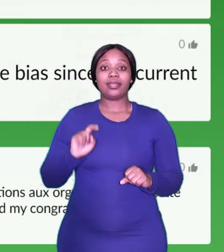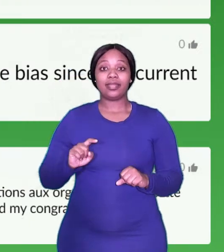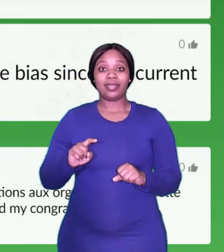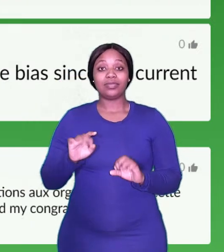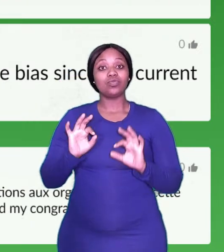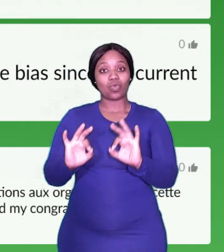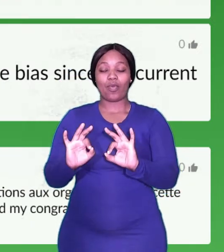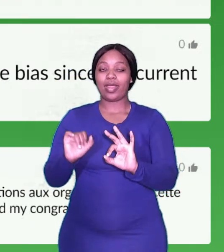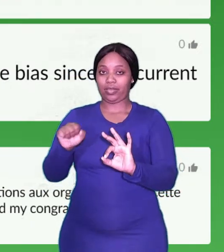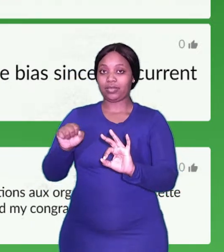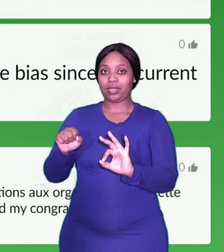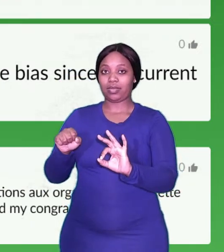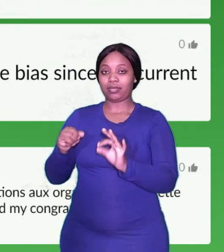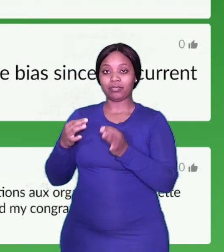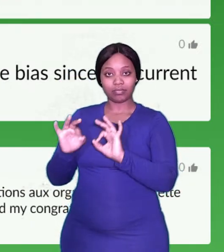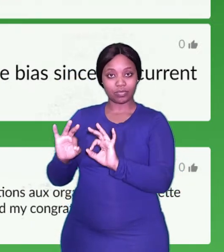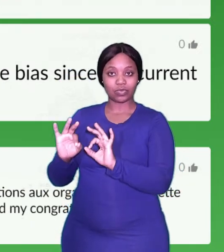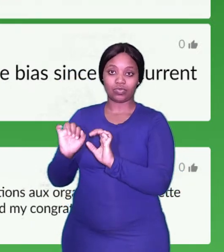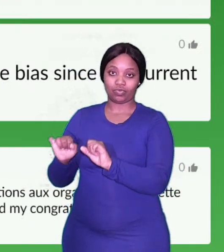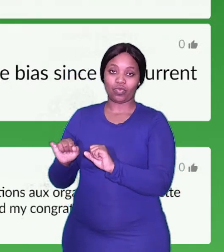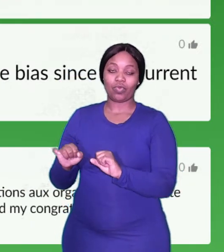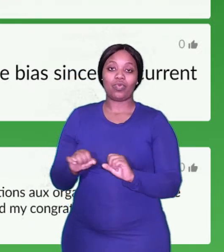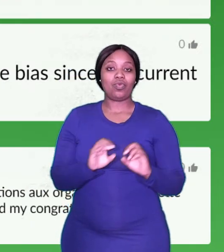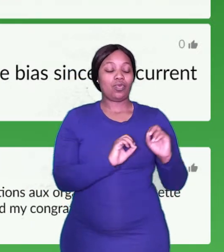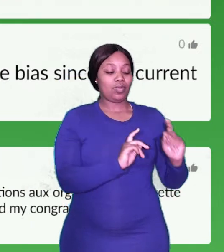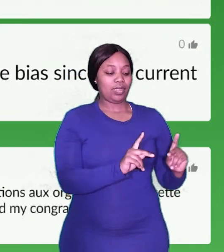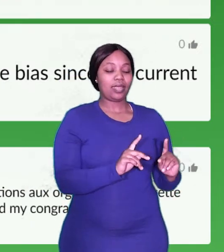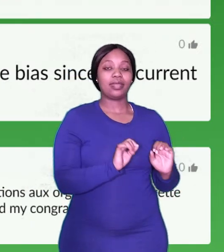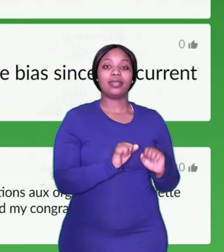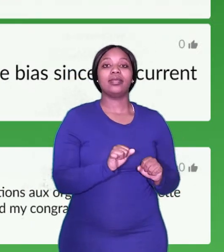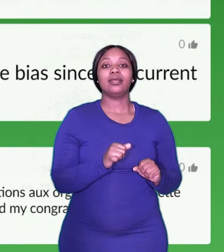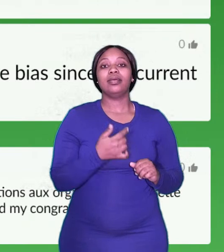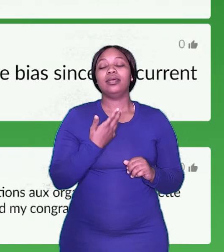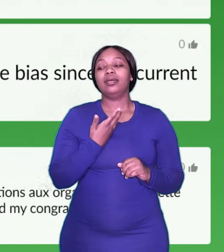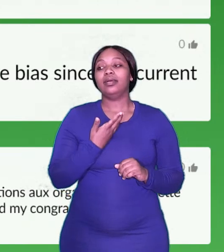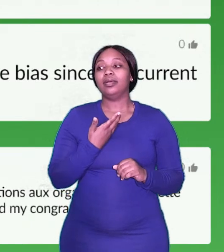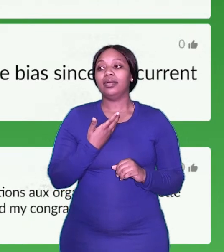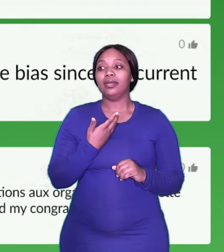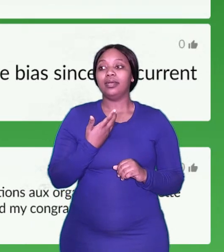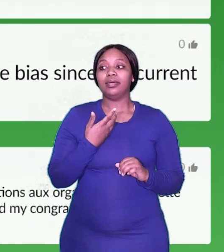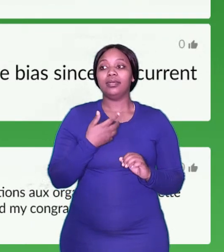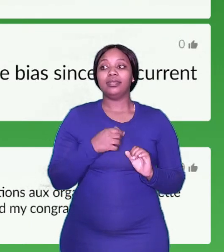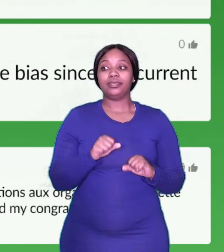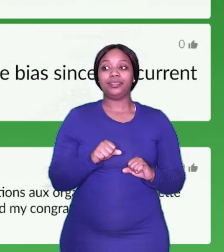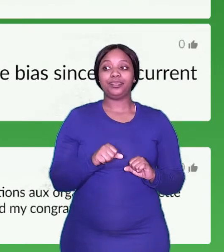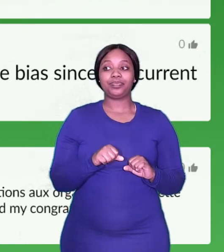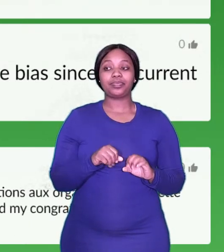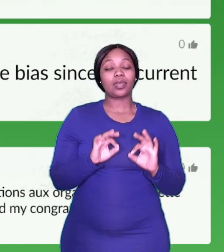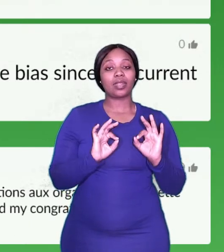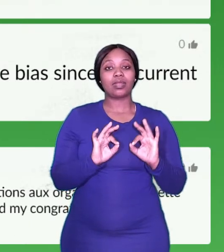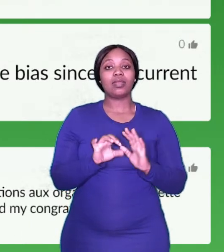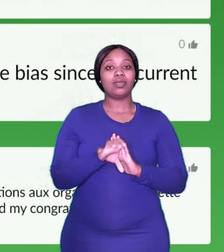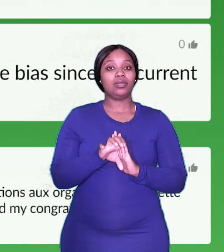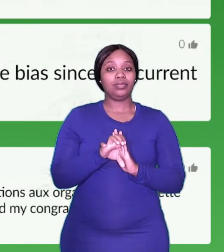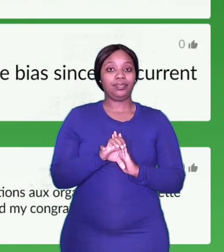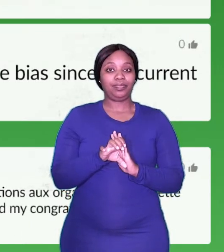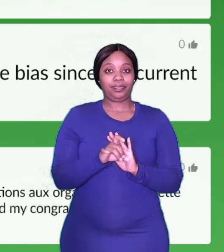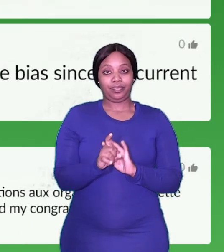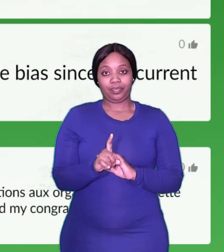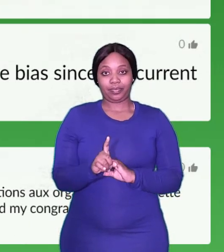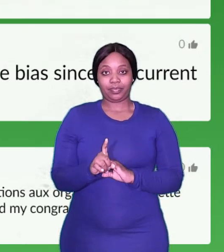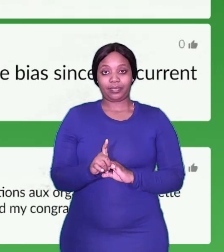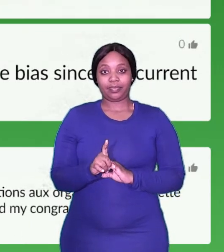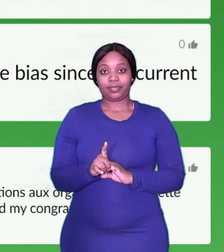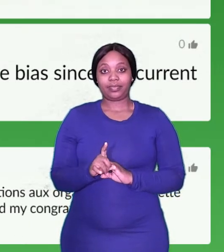correct understanding. Yes. Okay. All right. Thanks, Neil. So for the survey, thank you very much. Yes, sorry for all